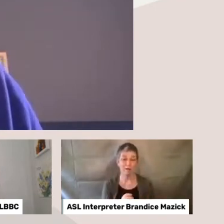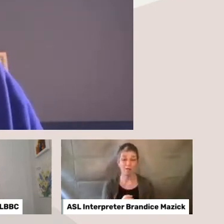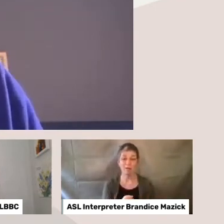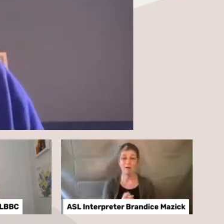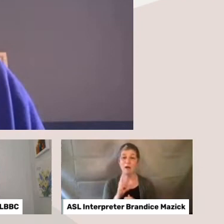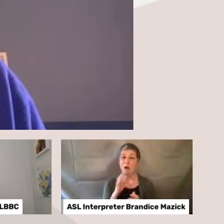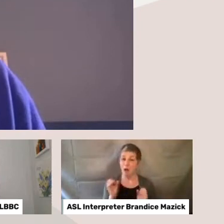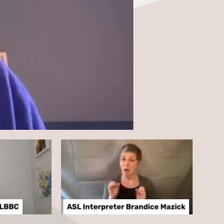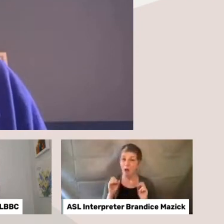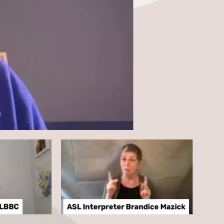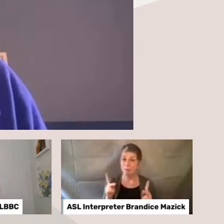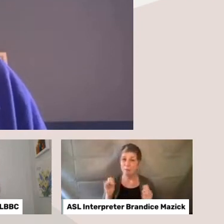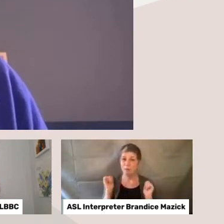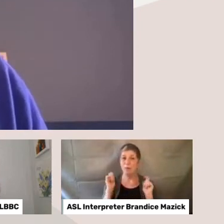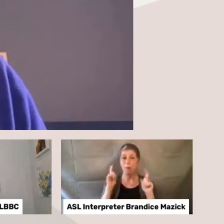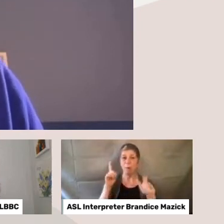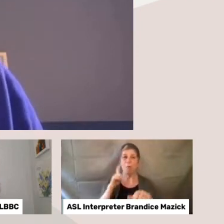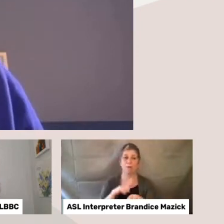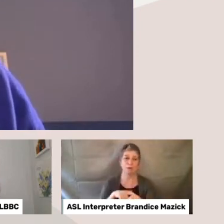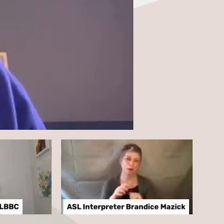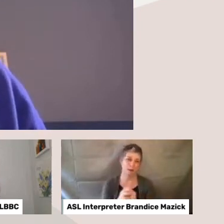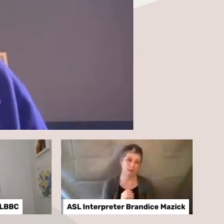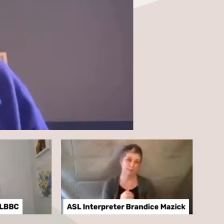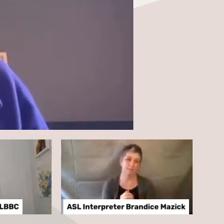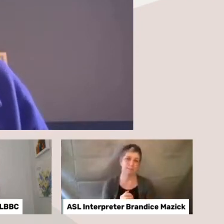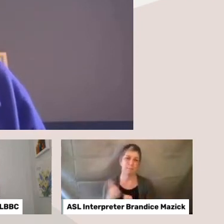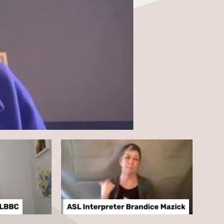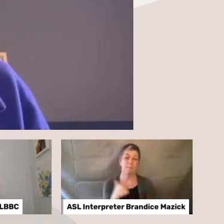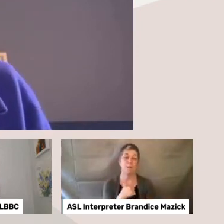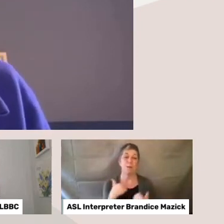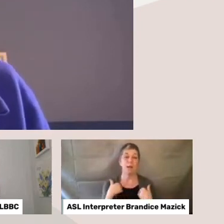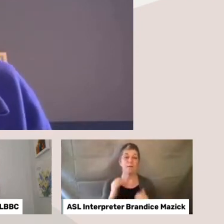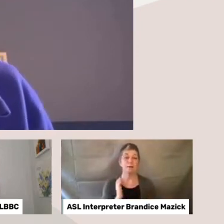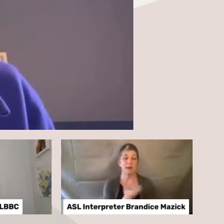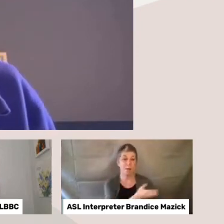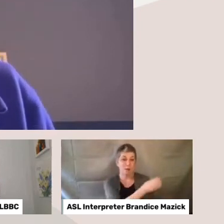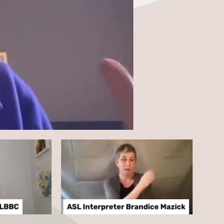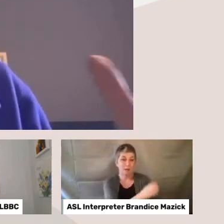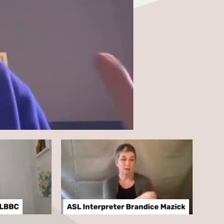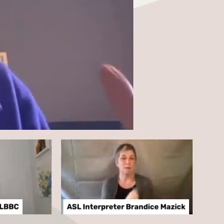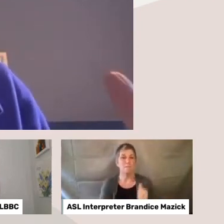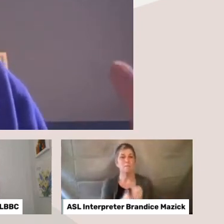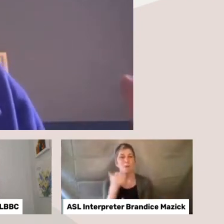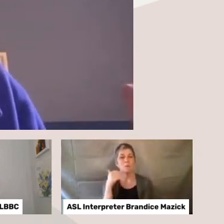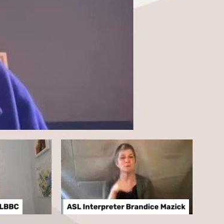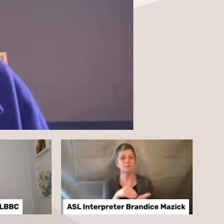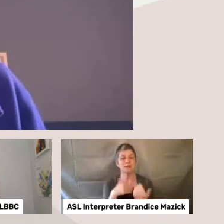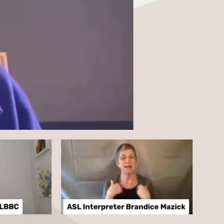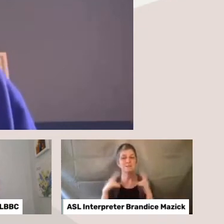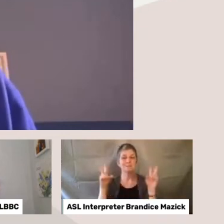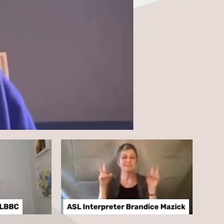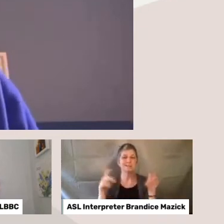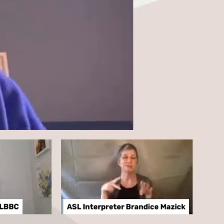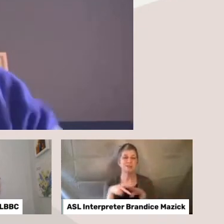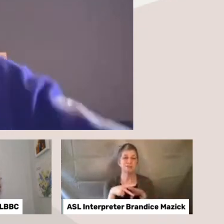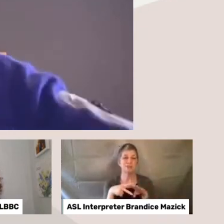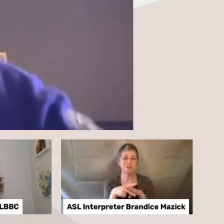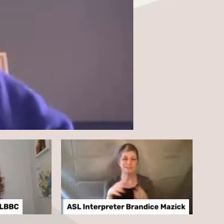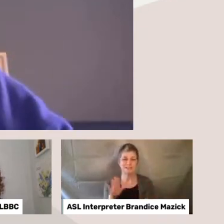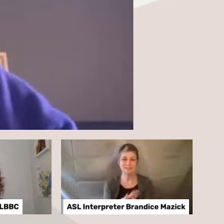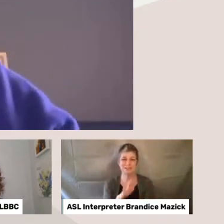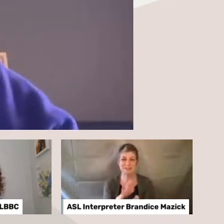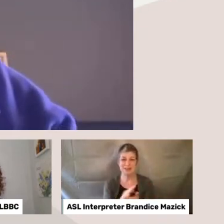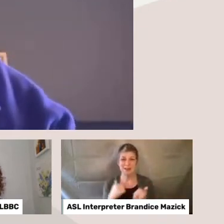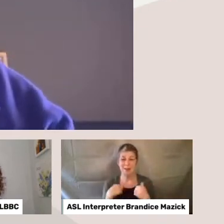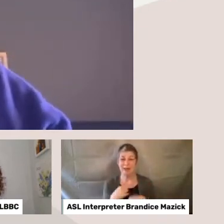there's opportunities all the time. We have in our clinic, and I think most physicians do, a little cheat sheet where we have